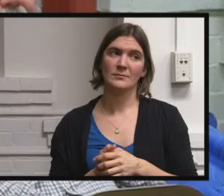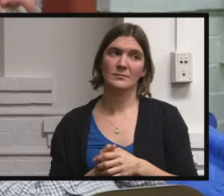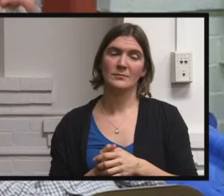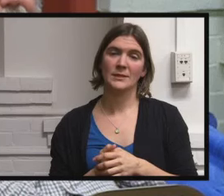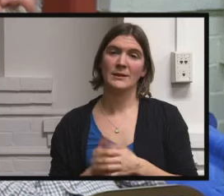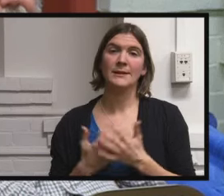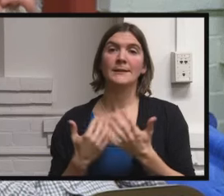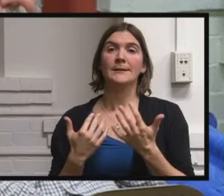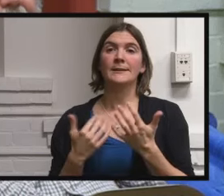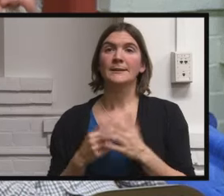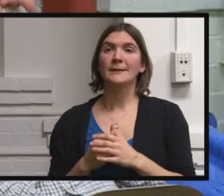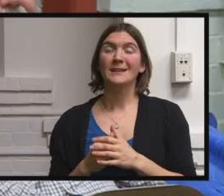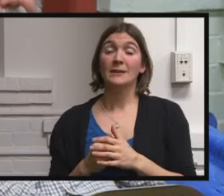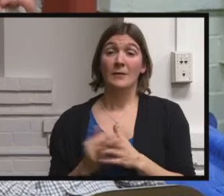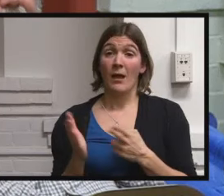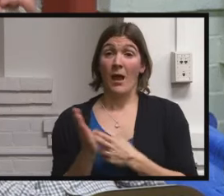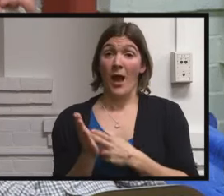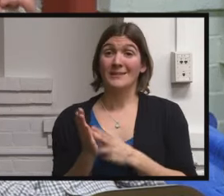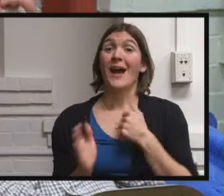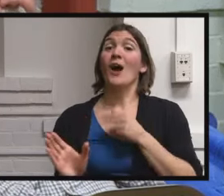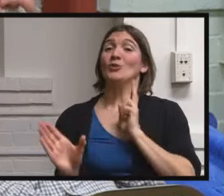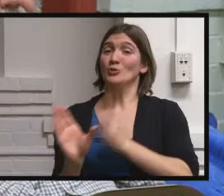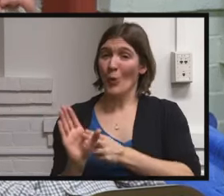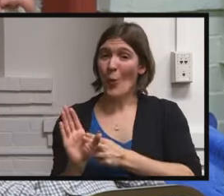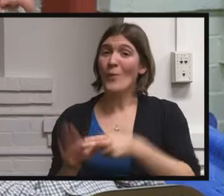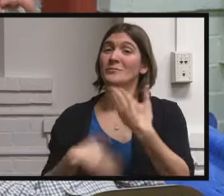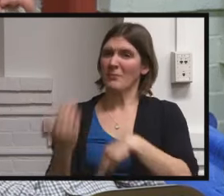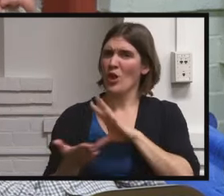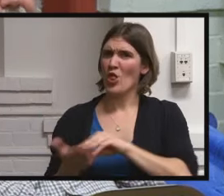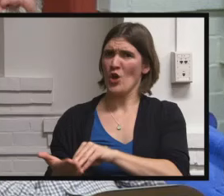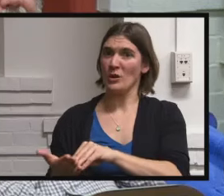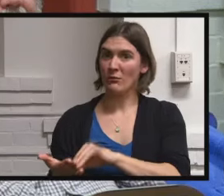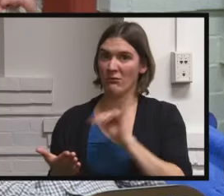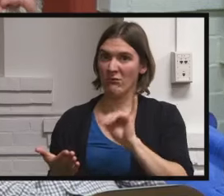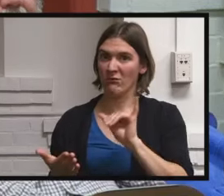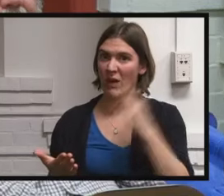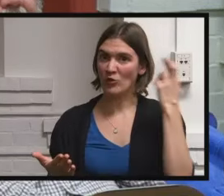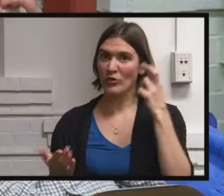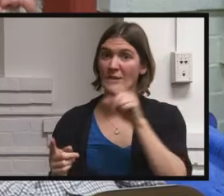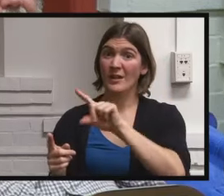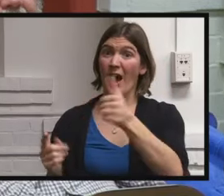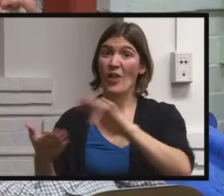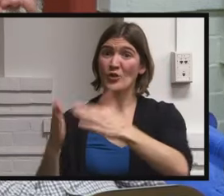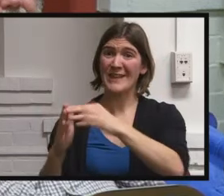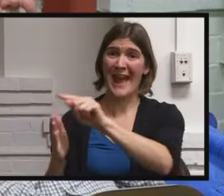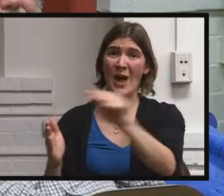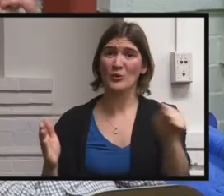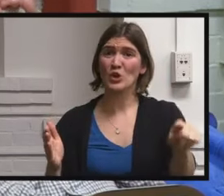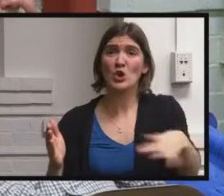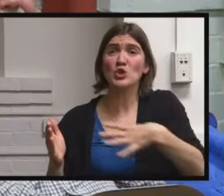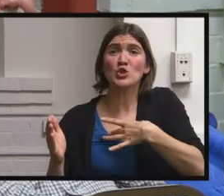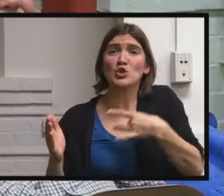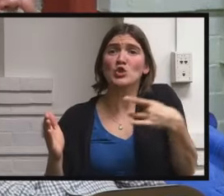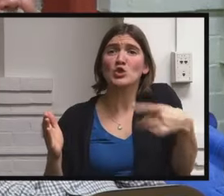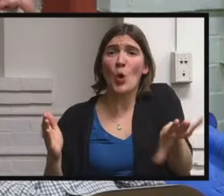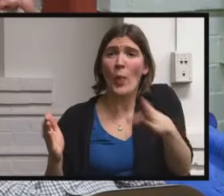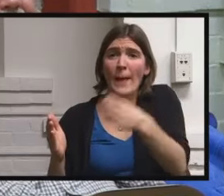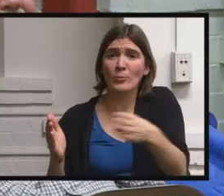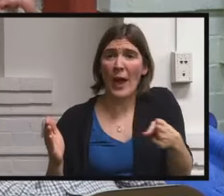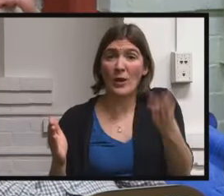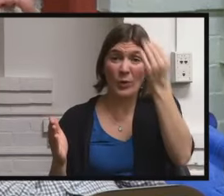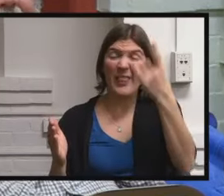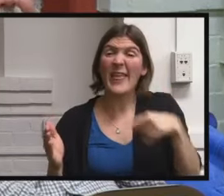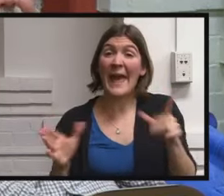I had no idea until I started serving on that board how much the other towns dislike Brattleboro. Dislike, immensely,